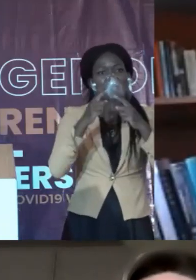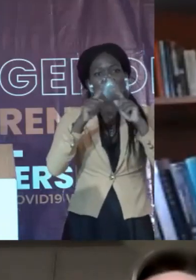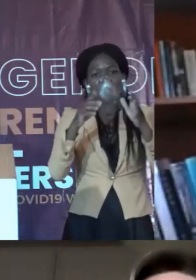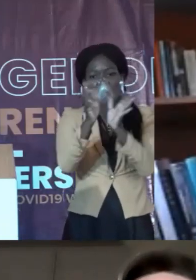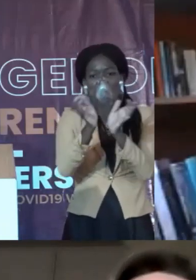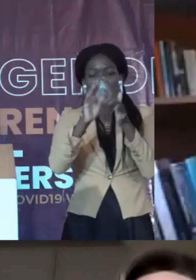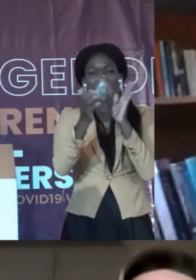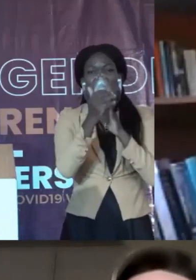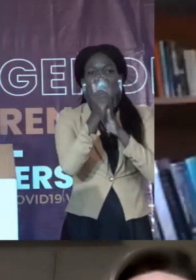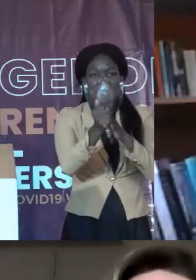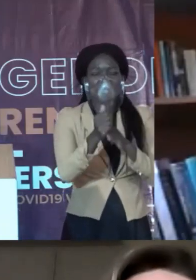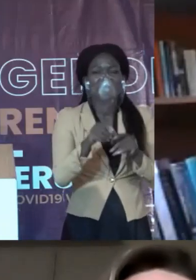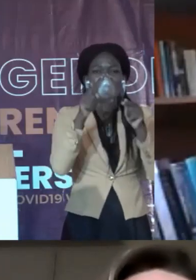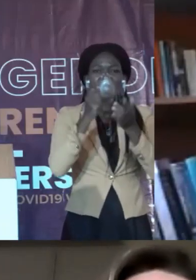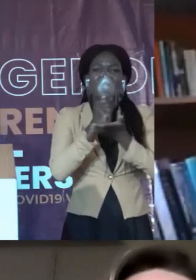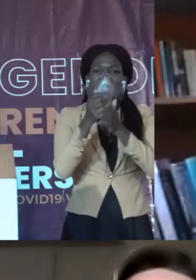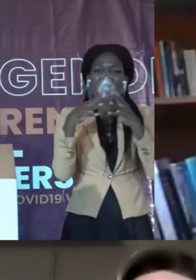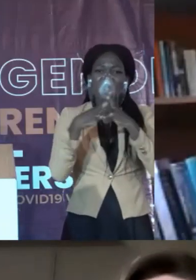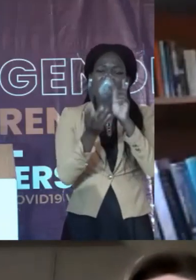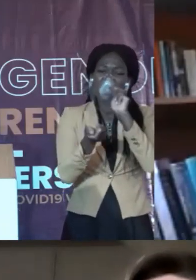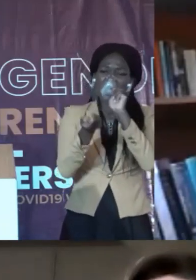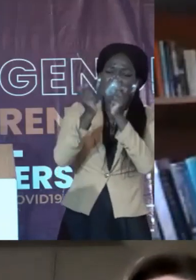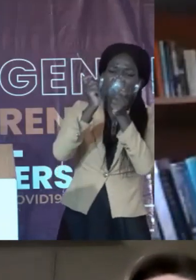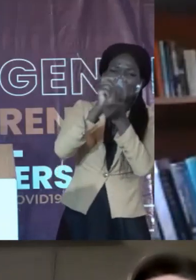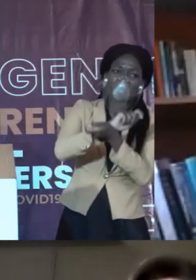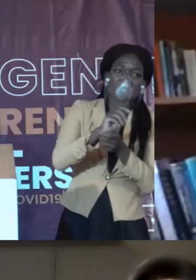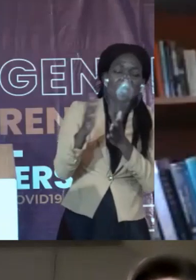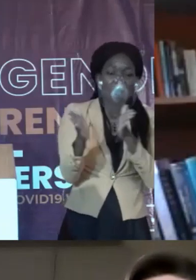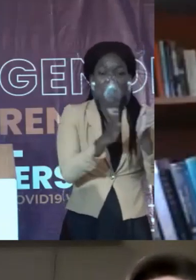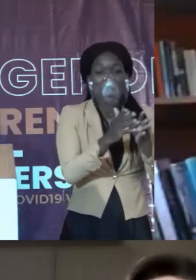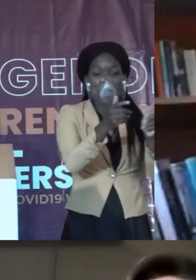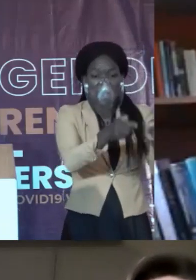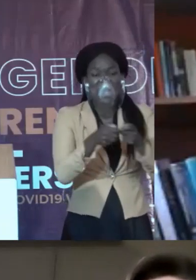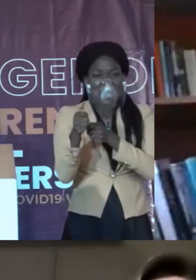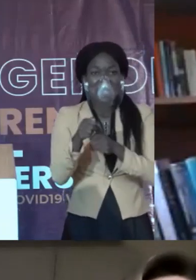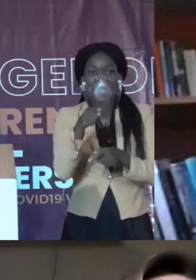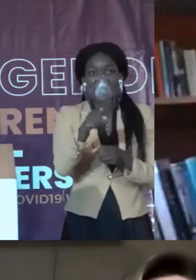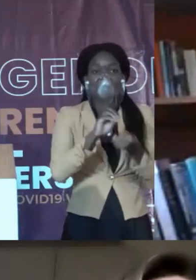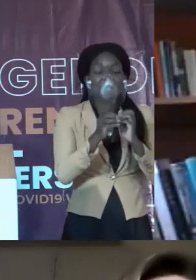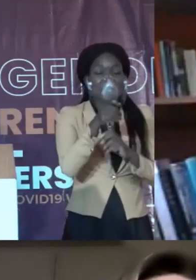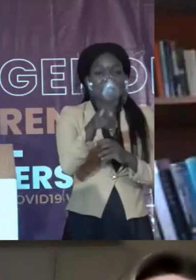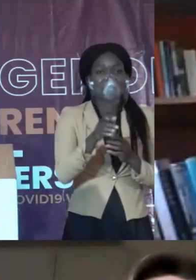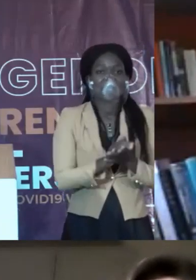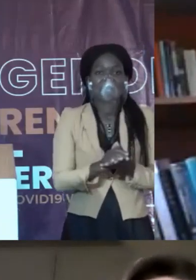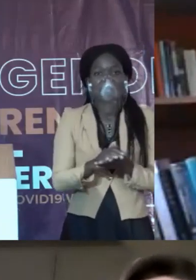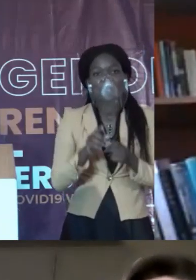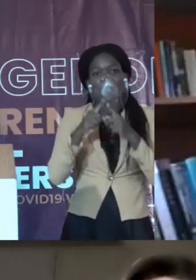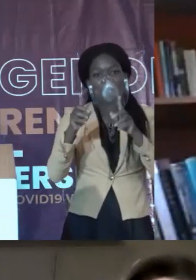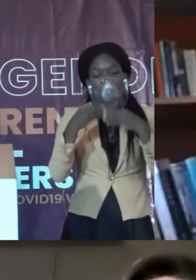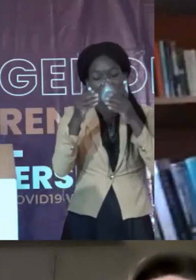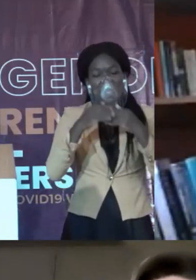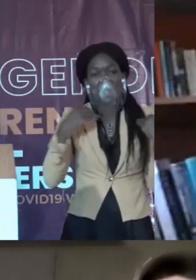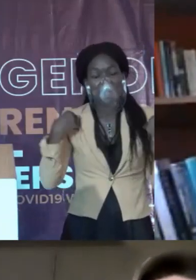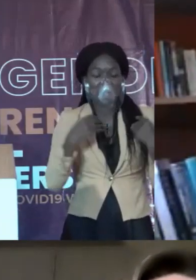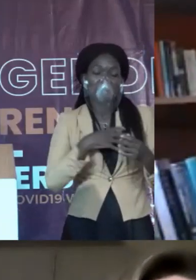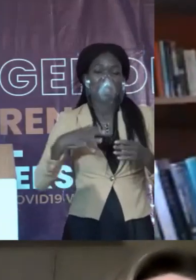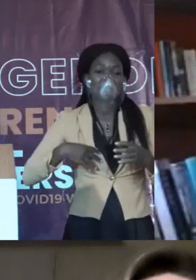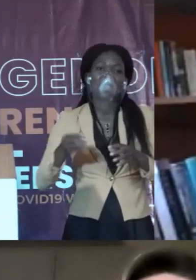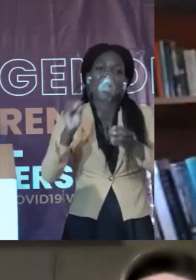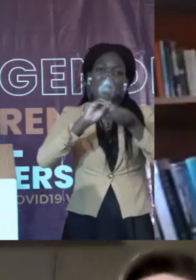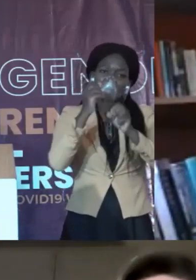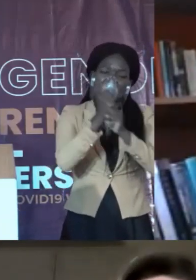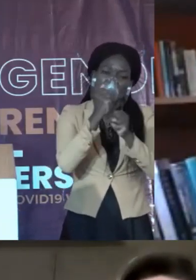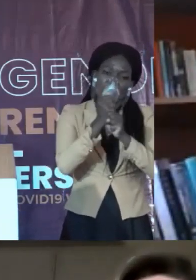to changing the environment within which agriculture takes place and within which women can flourish. And I am minded, Maggie, of the work of your